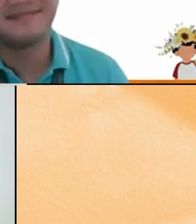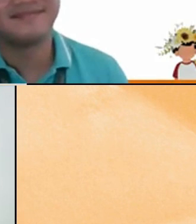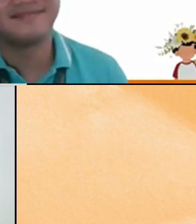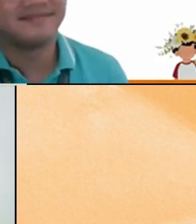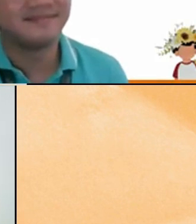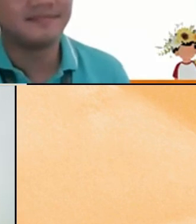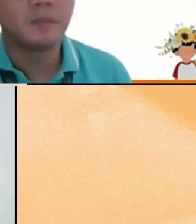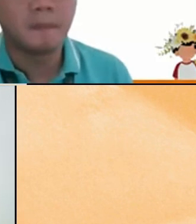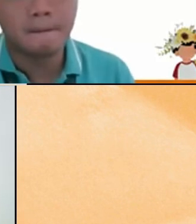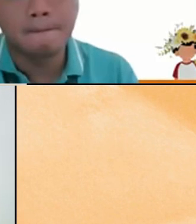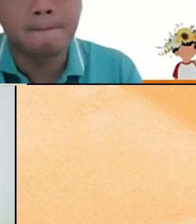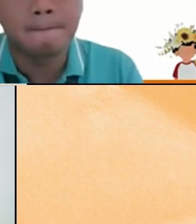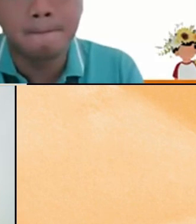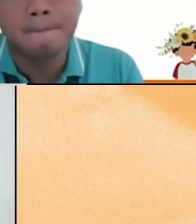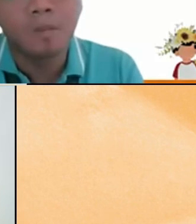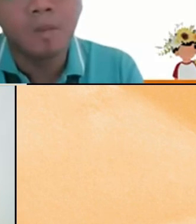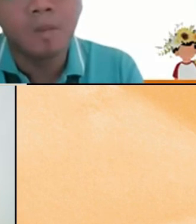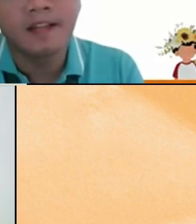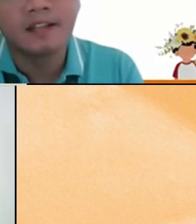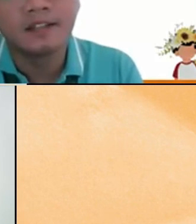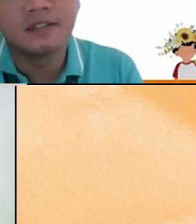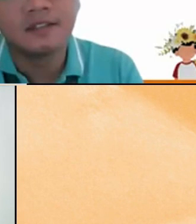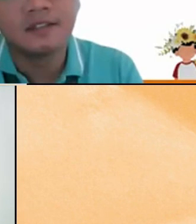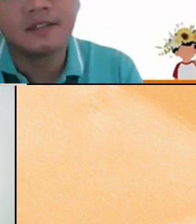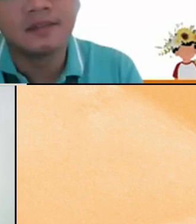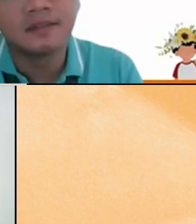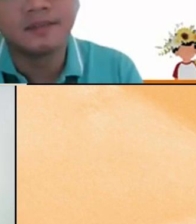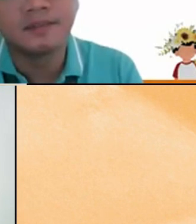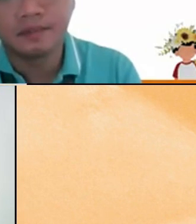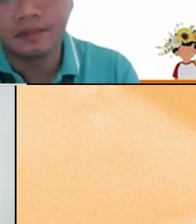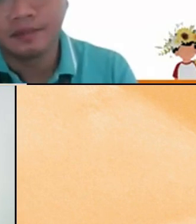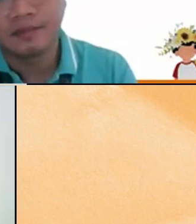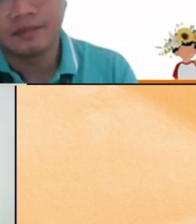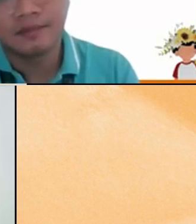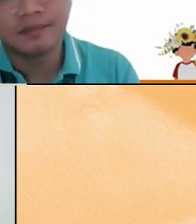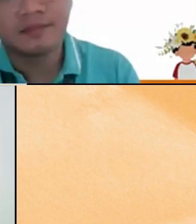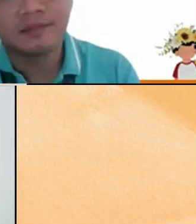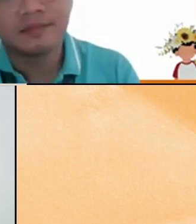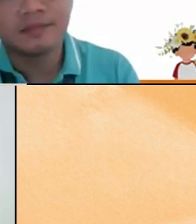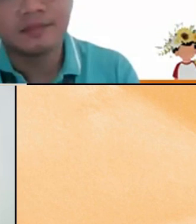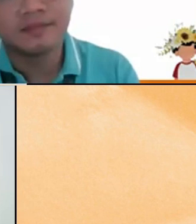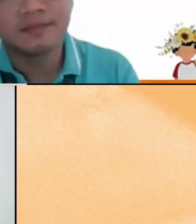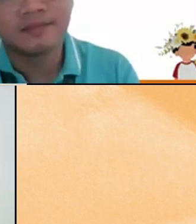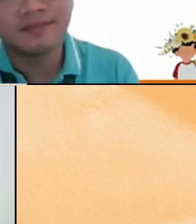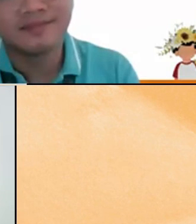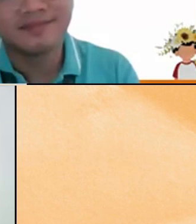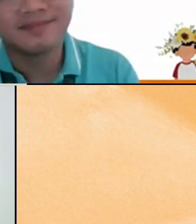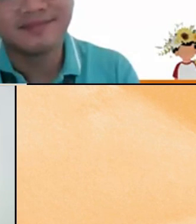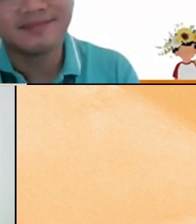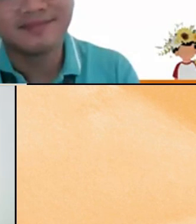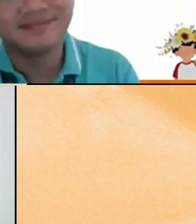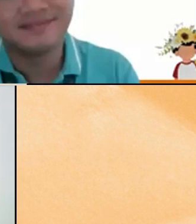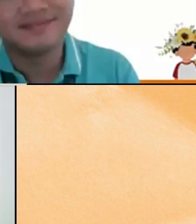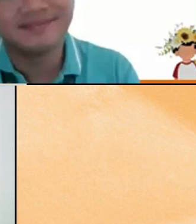question, I see that there are a lot of questions from our audience. We really appreciate that you're participating in